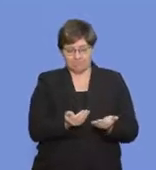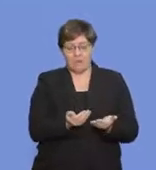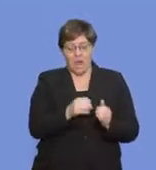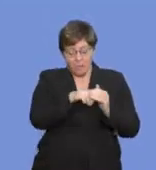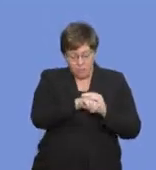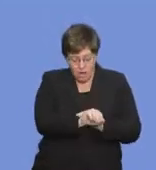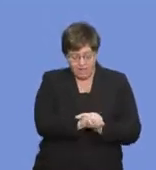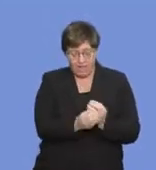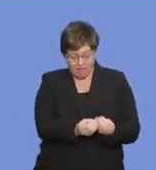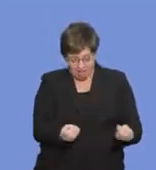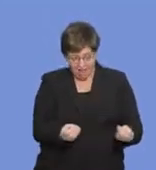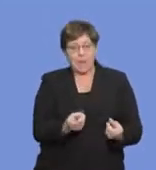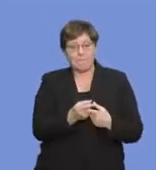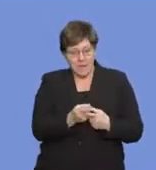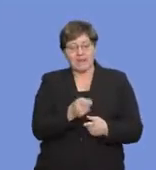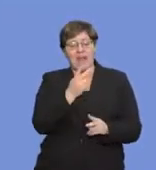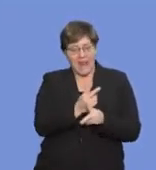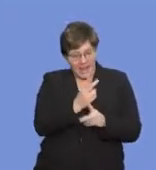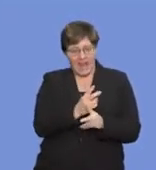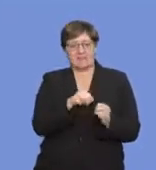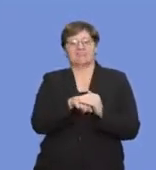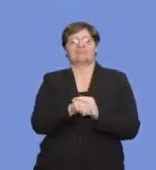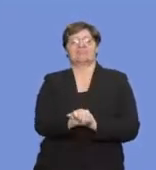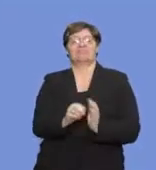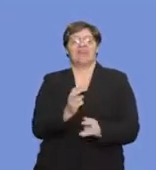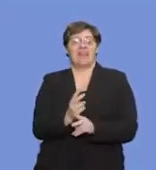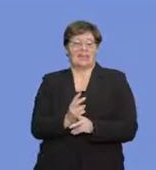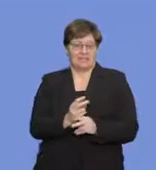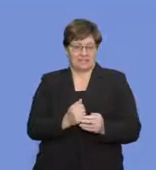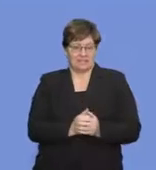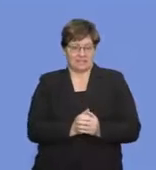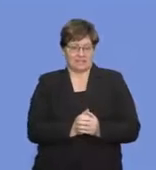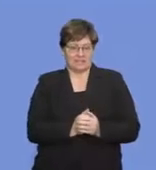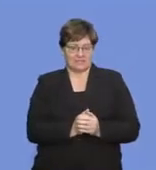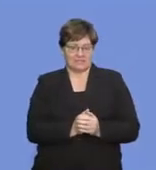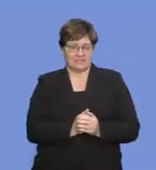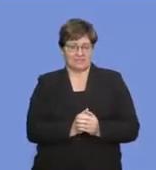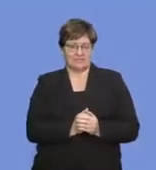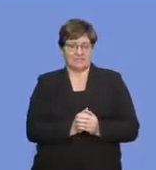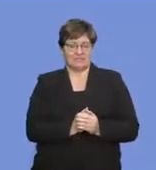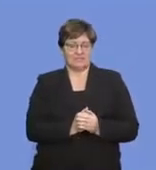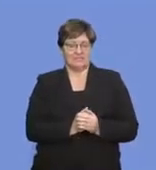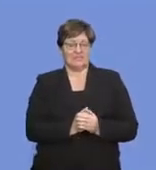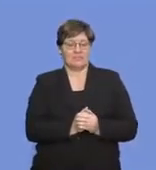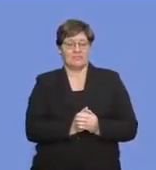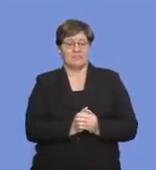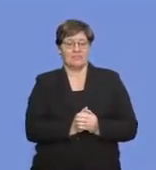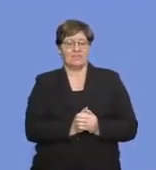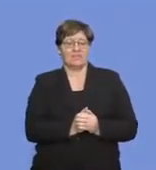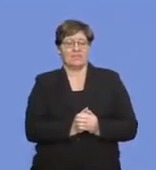fertile, and fertile means that those offspring will be able to produce more offspring. So in other